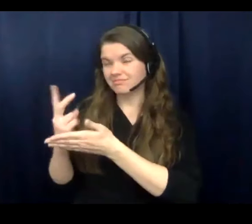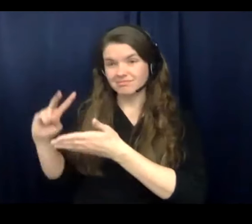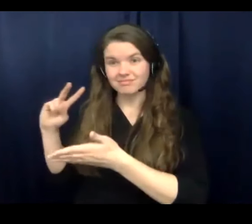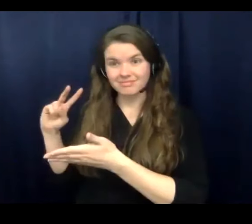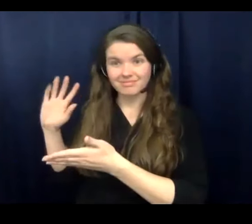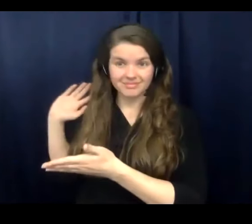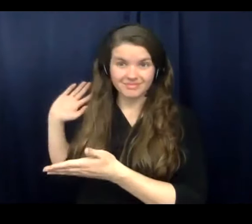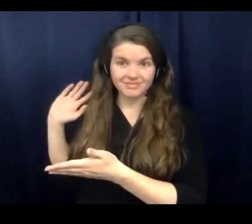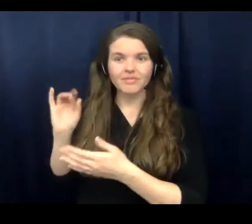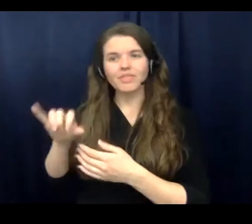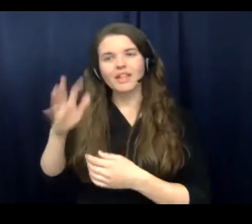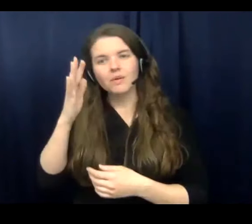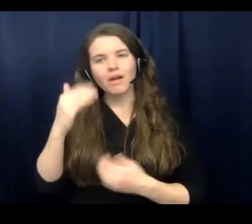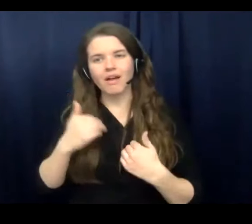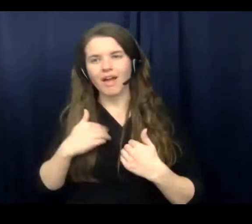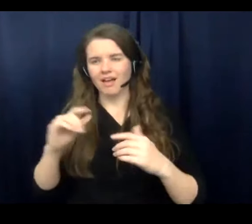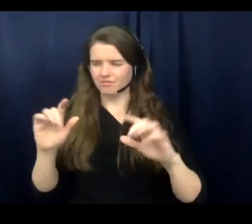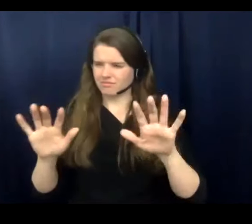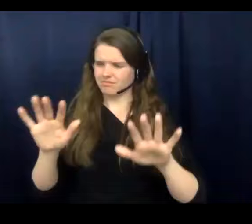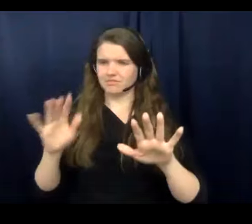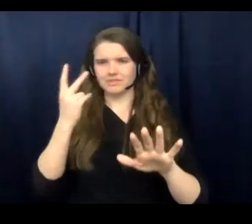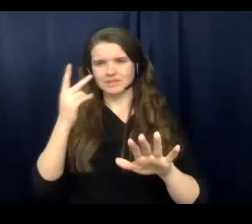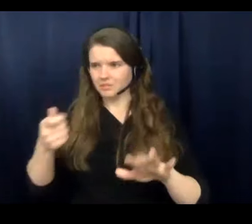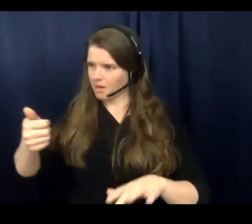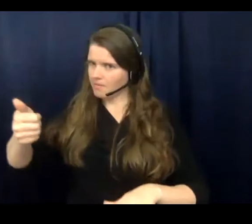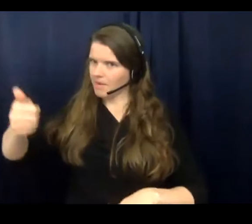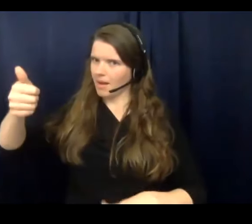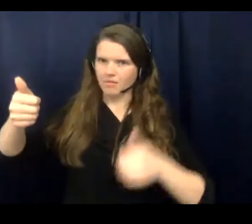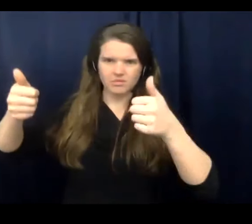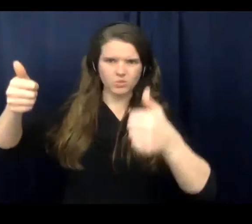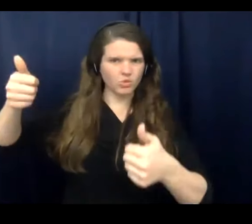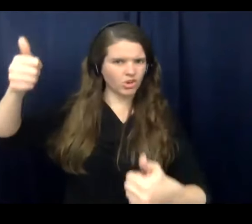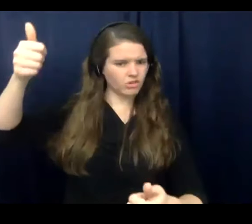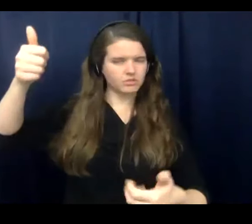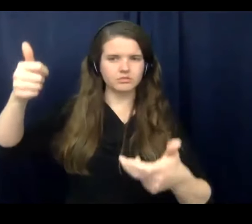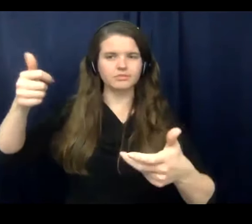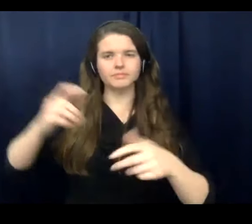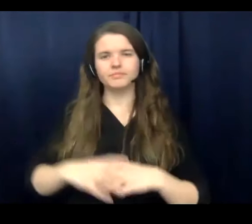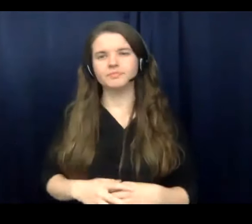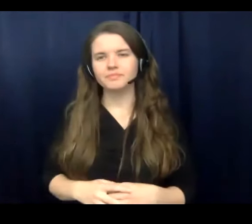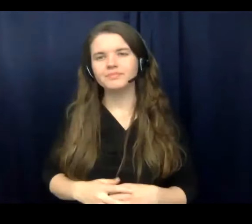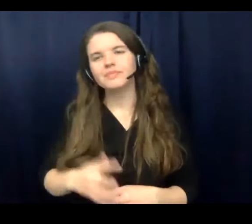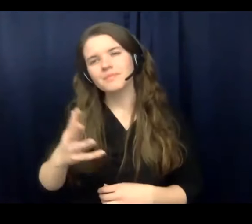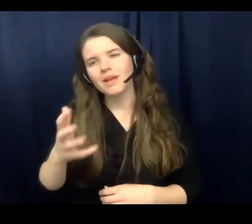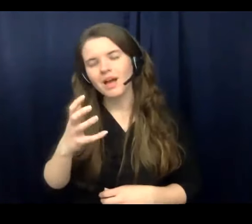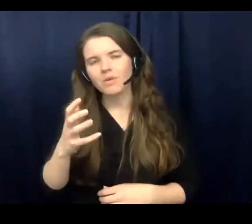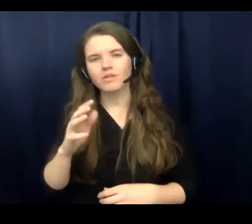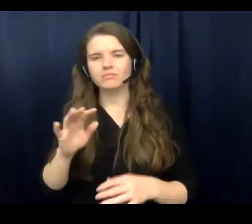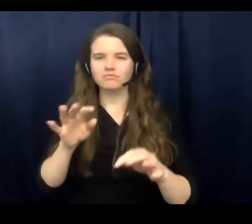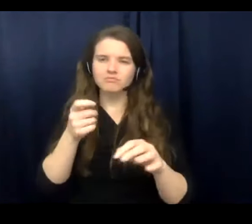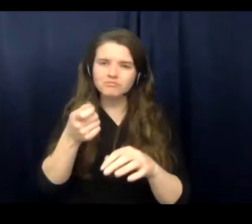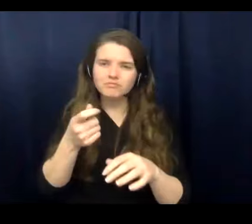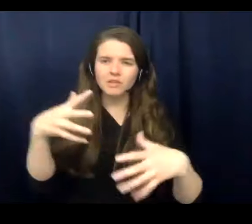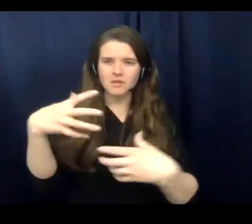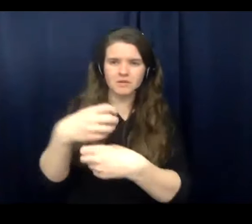have that little bit of a discrepancy in these numbers and the thought process behind it. So I just wanted to kind of give you a little synopsis of